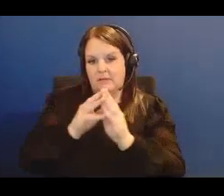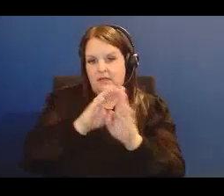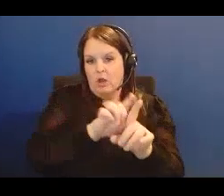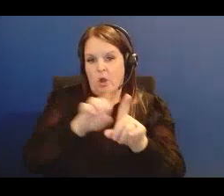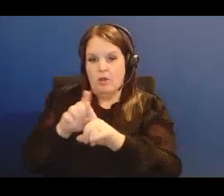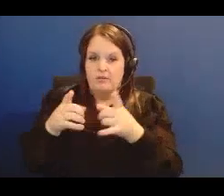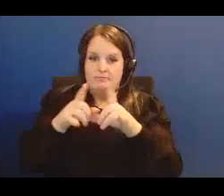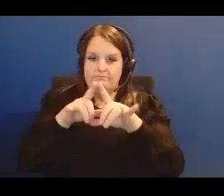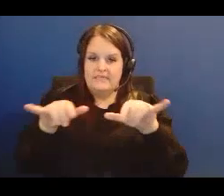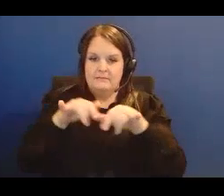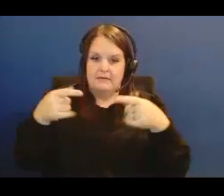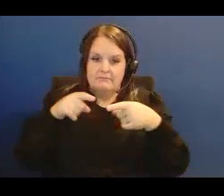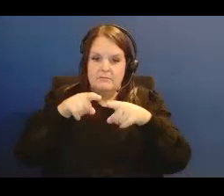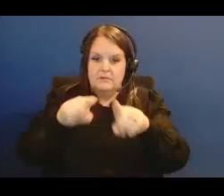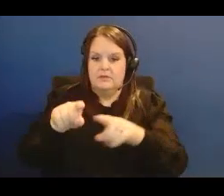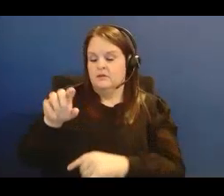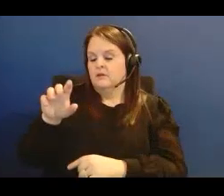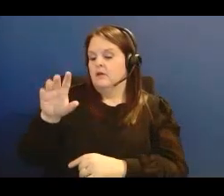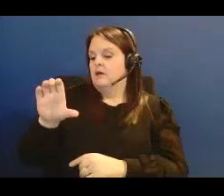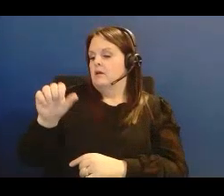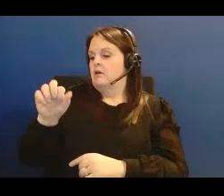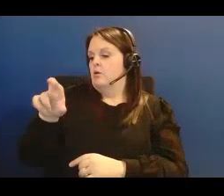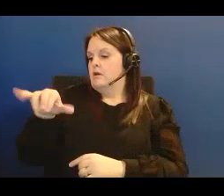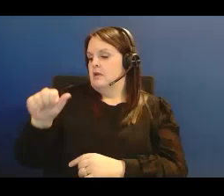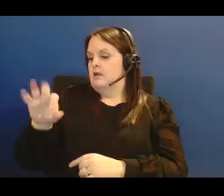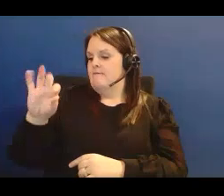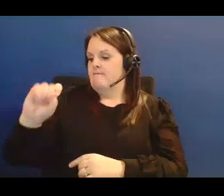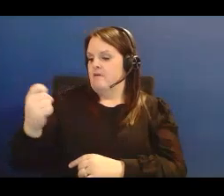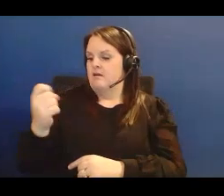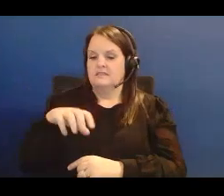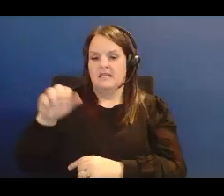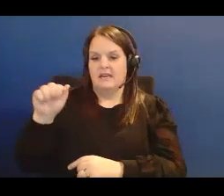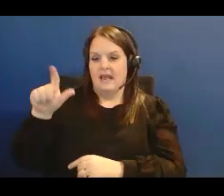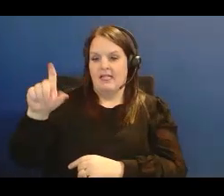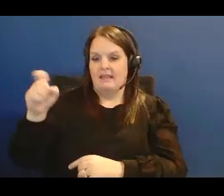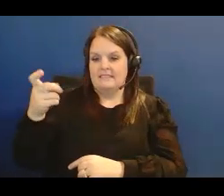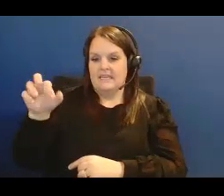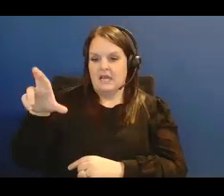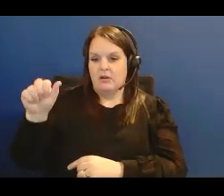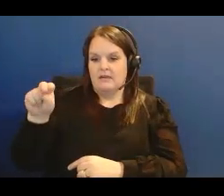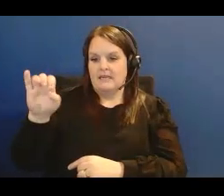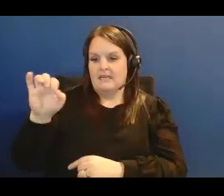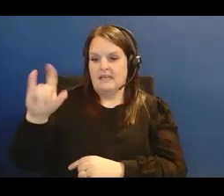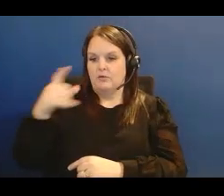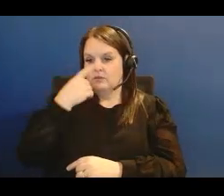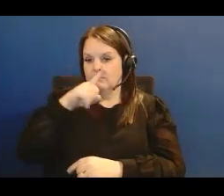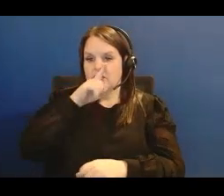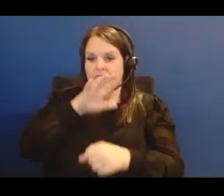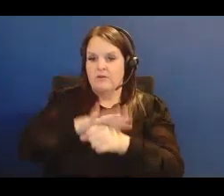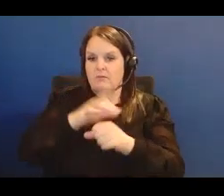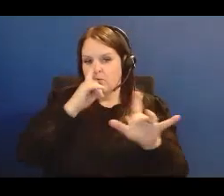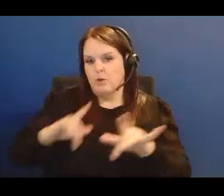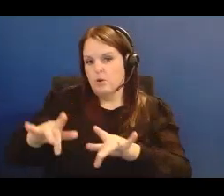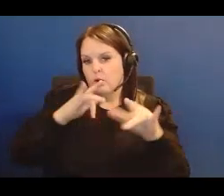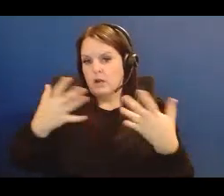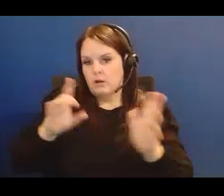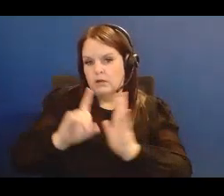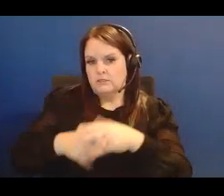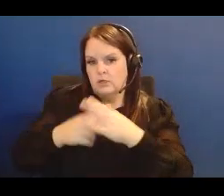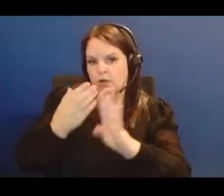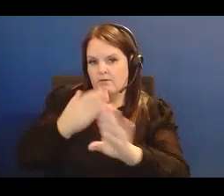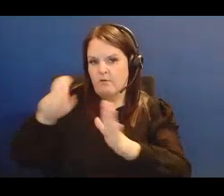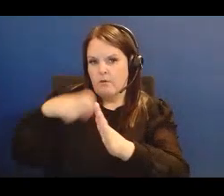Karina Fox and Ms. Alexandra Neal. And before I begin, can I please have confirmation that the recording has begun for the